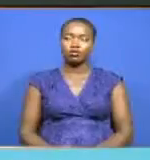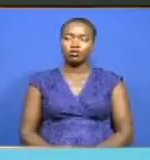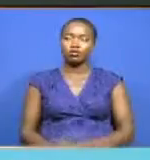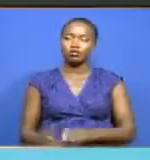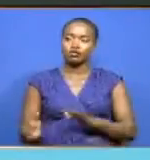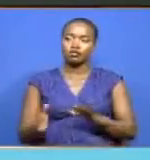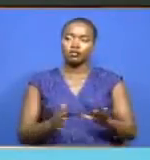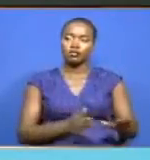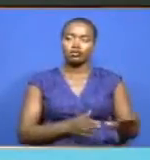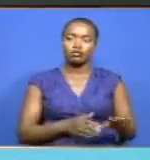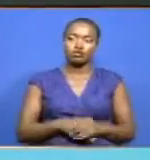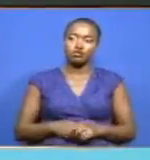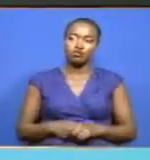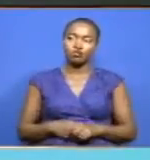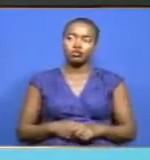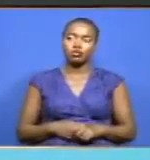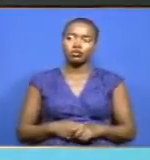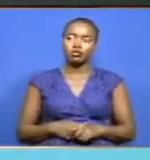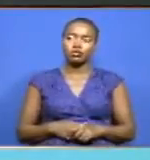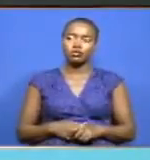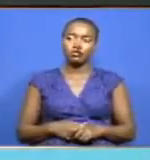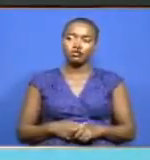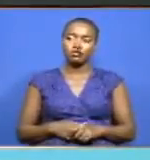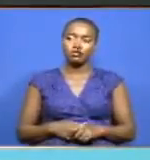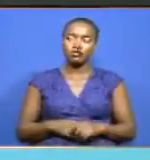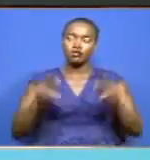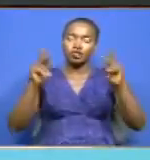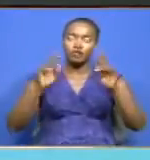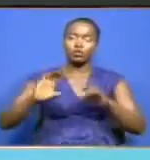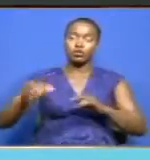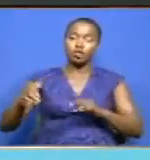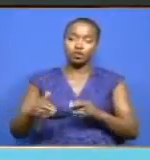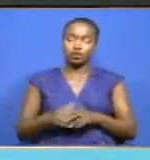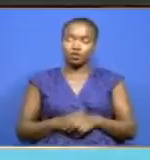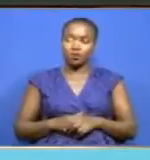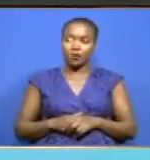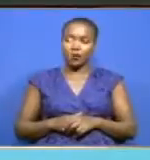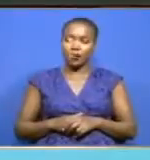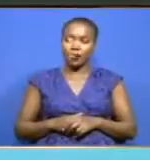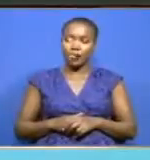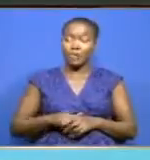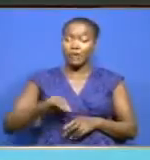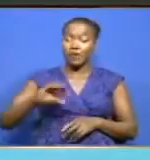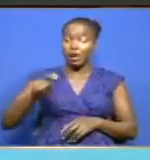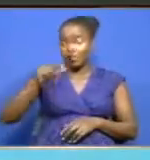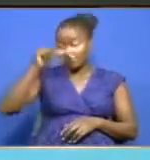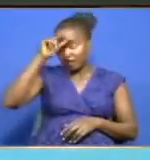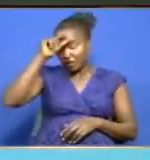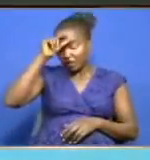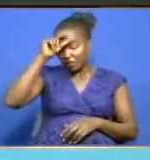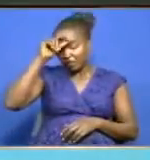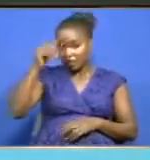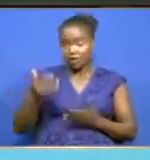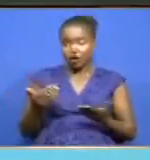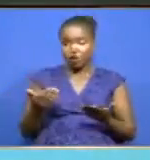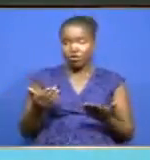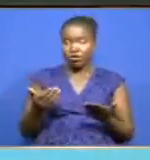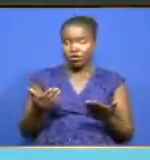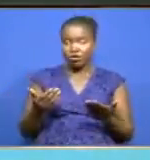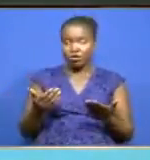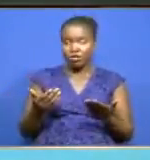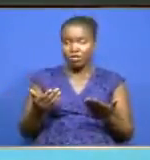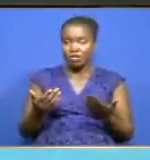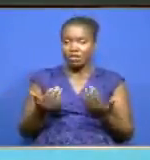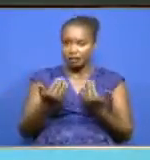Now away from the corridors of justice, let's cross over to Kisumu County, where the county government has embarked on a mapping exercise of